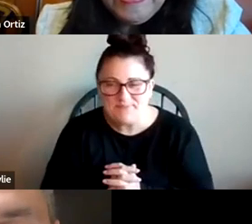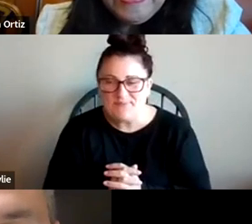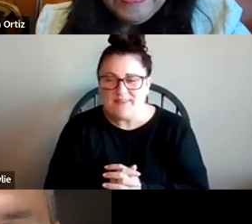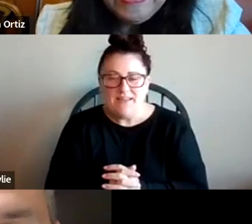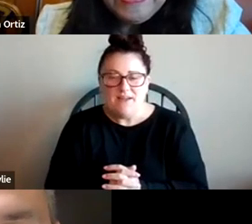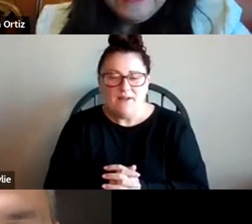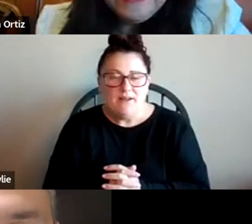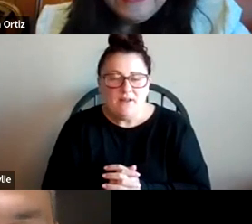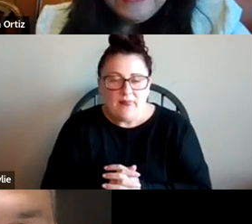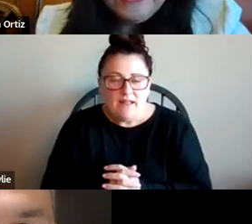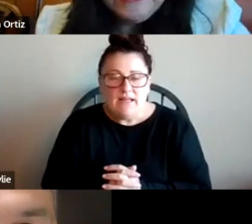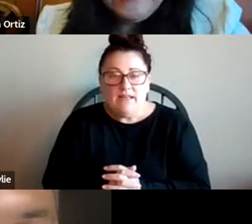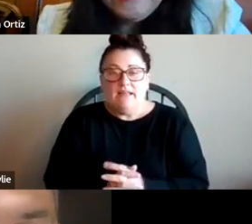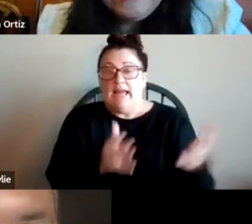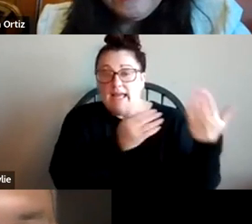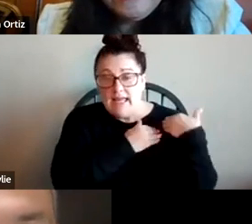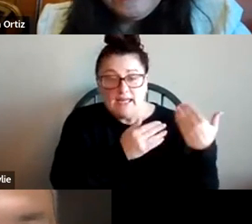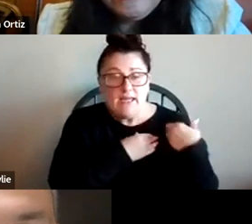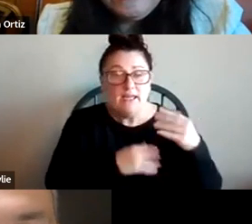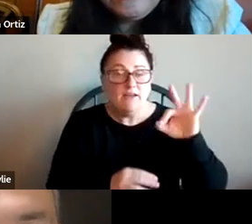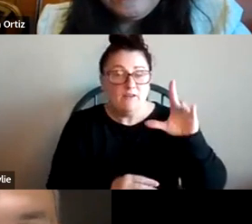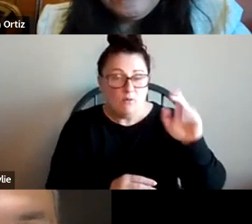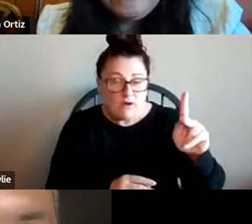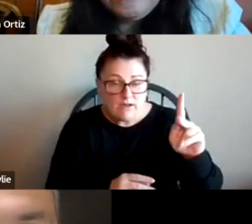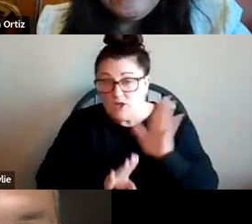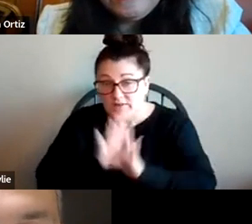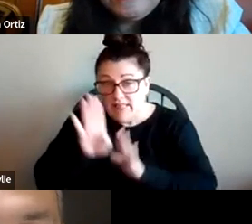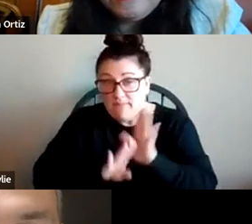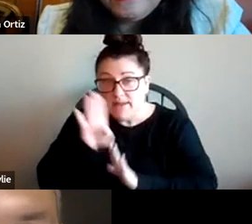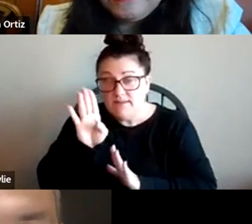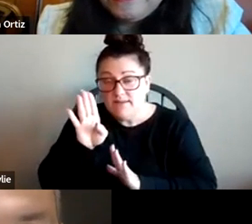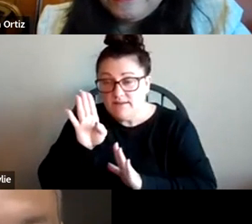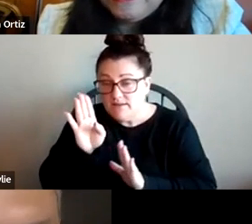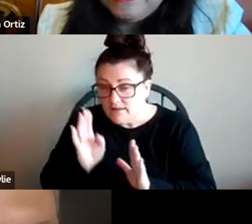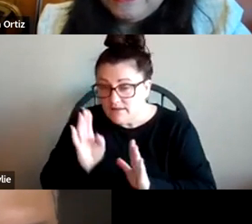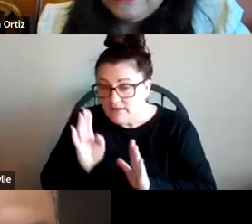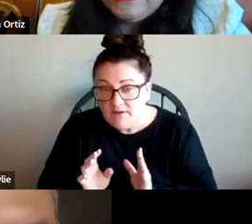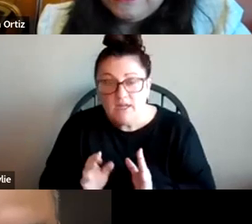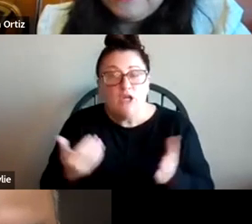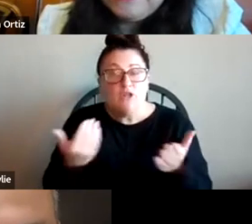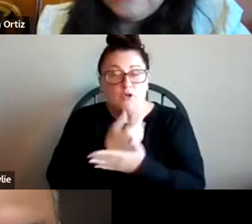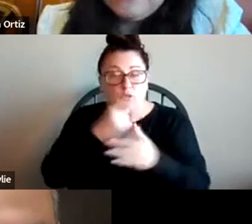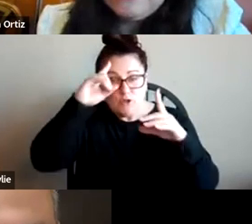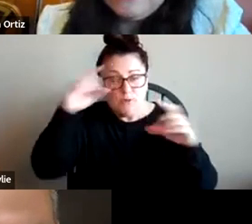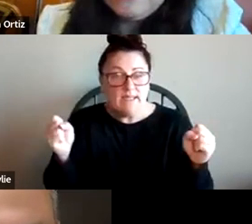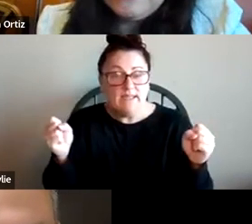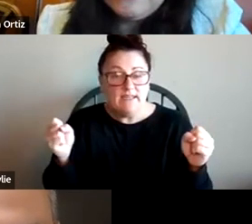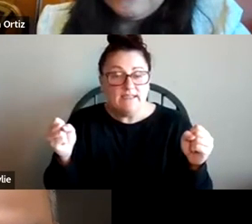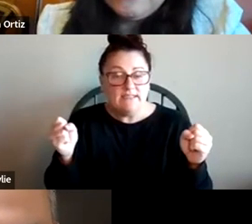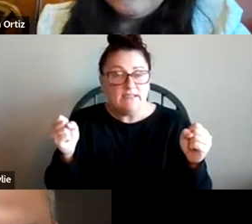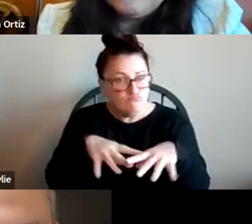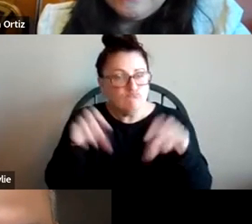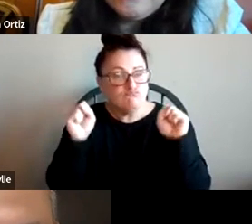To the accountability education framework that we've developed that we want the new superintendent to be able to jump in